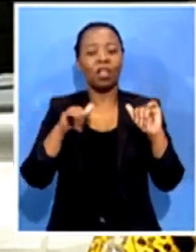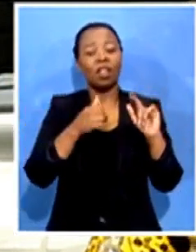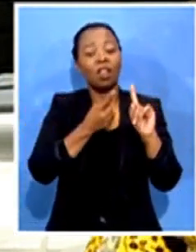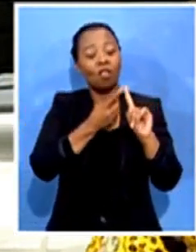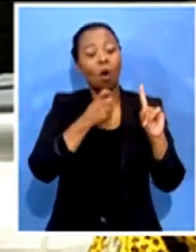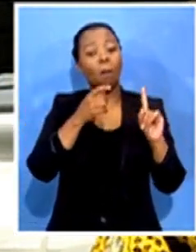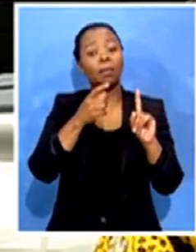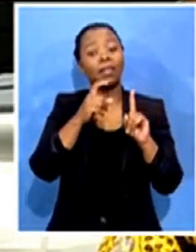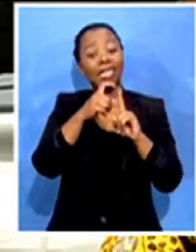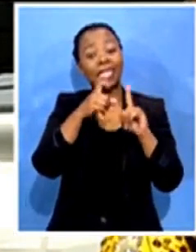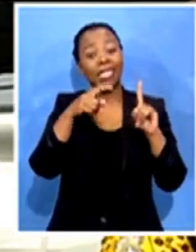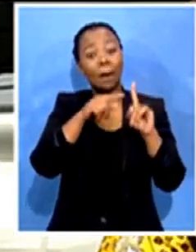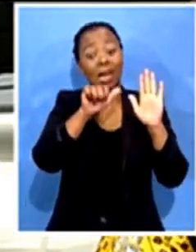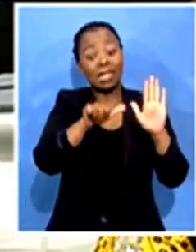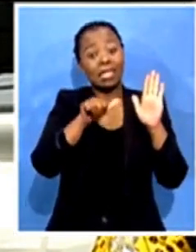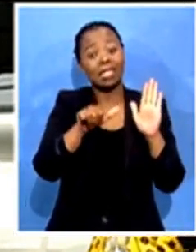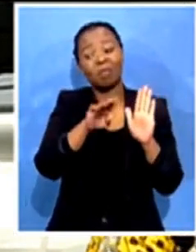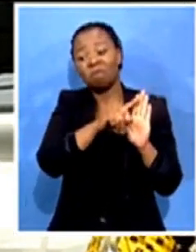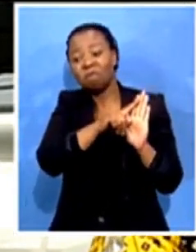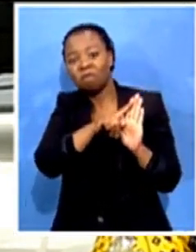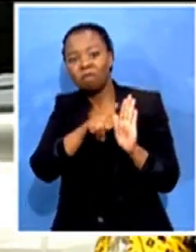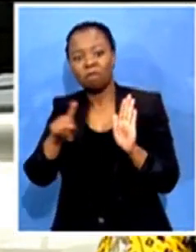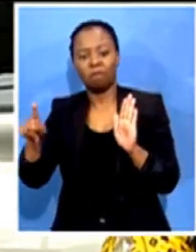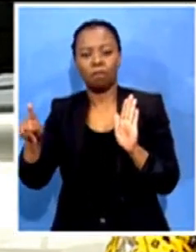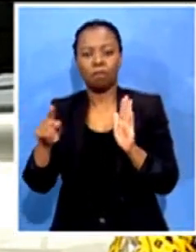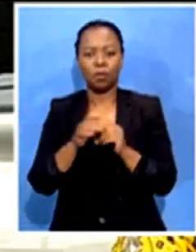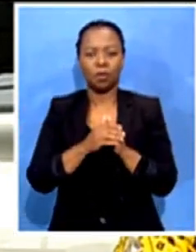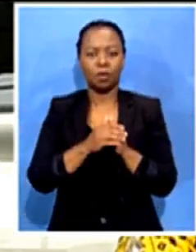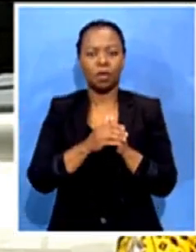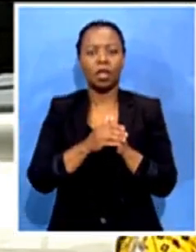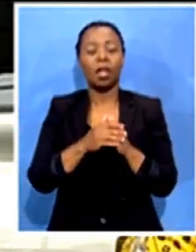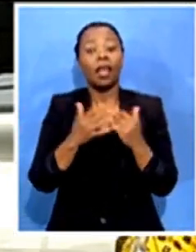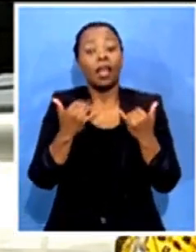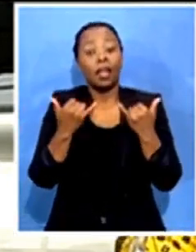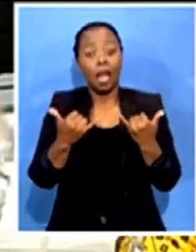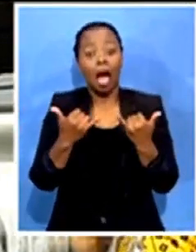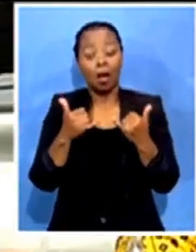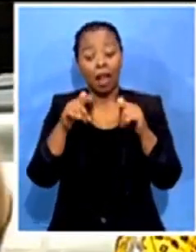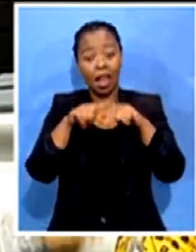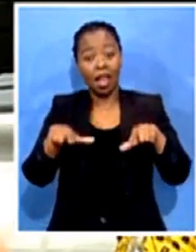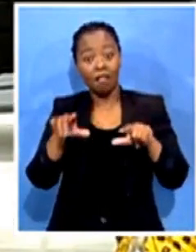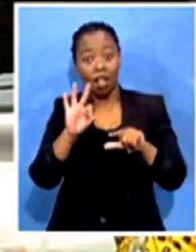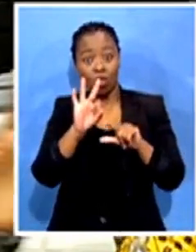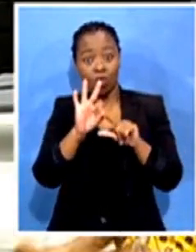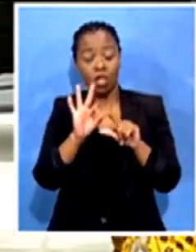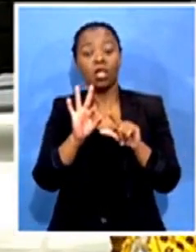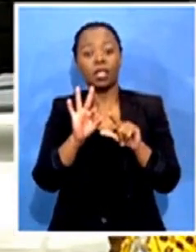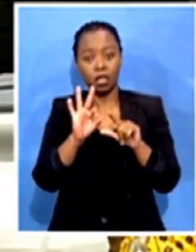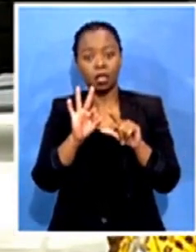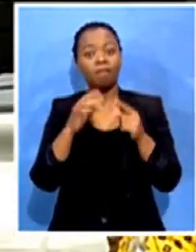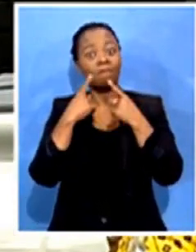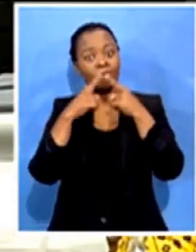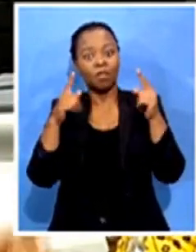the level 3 adjusted was introduced from the 29th, a lot of those events